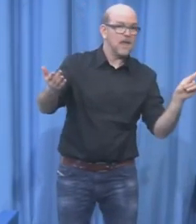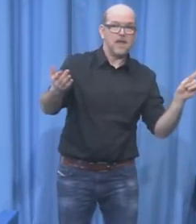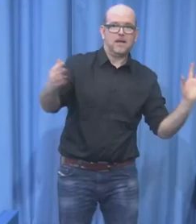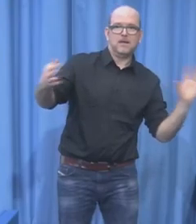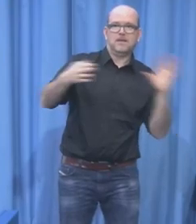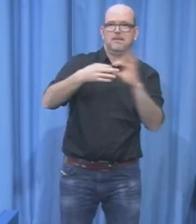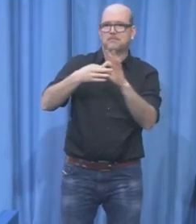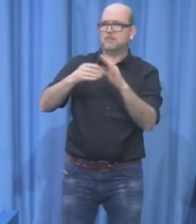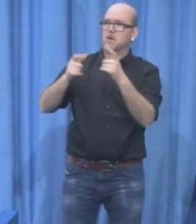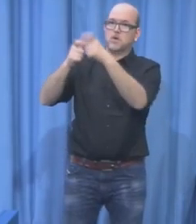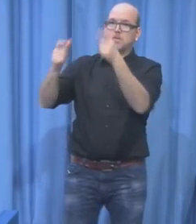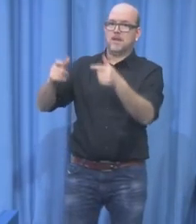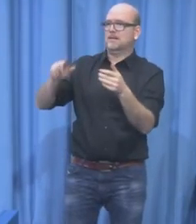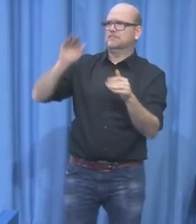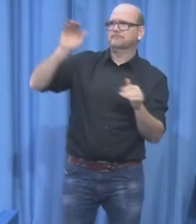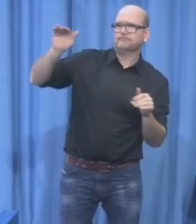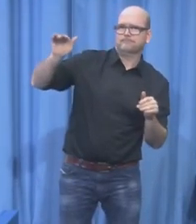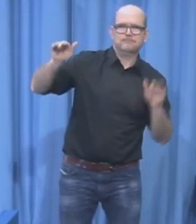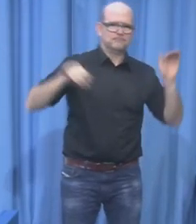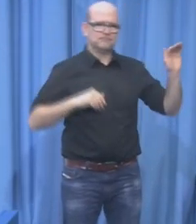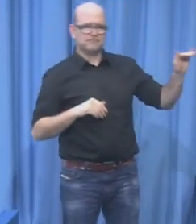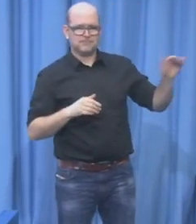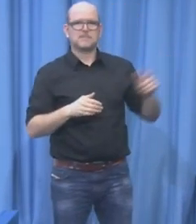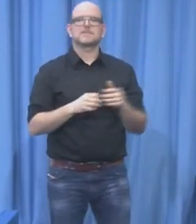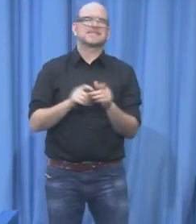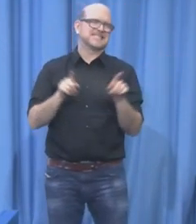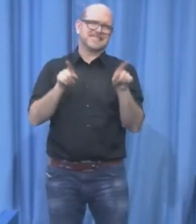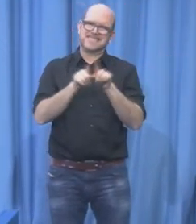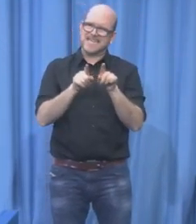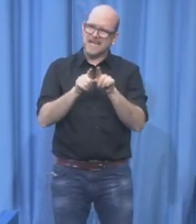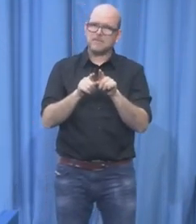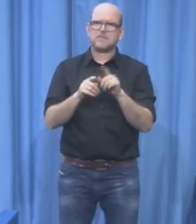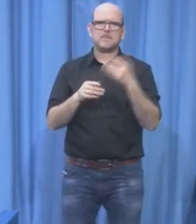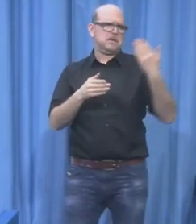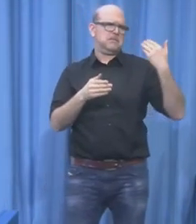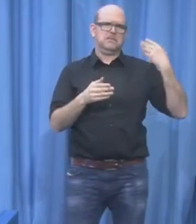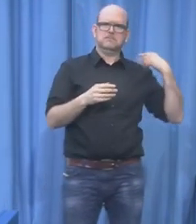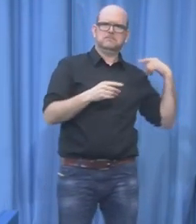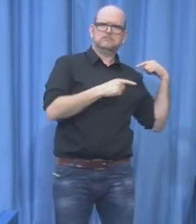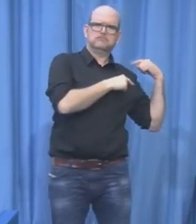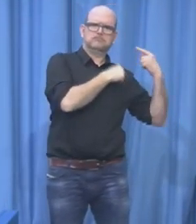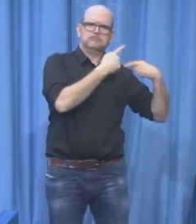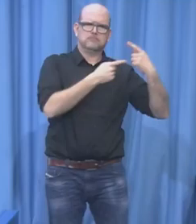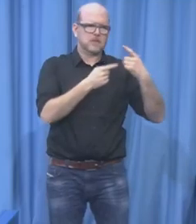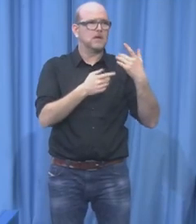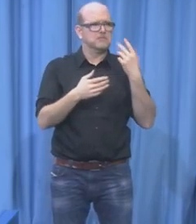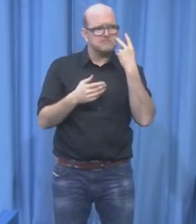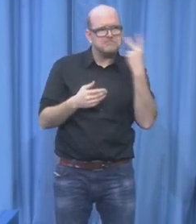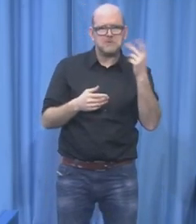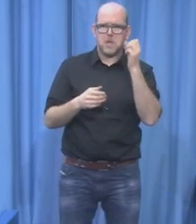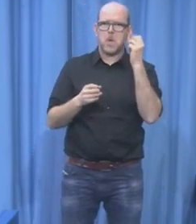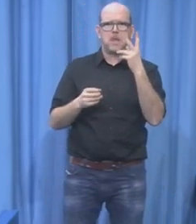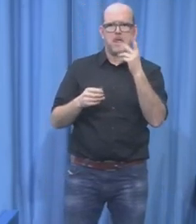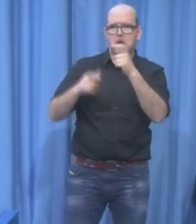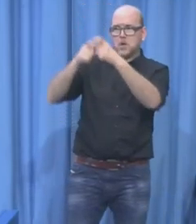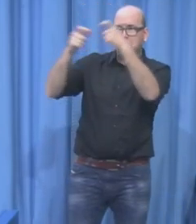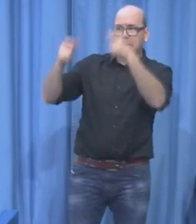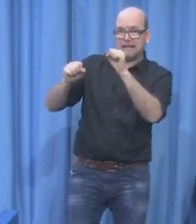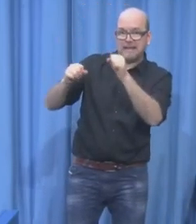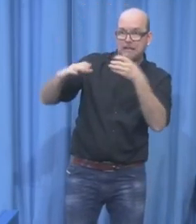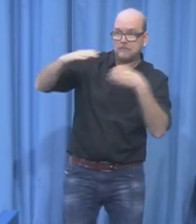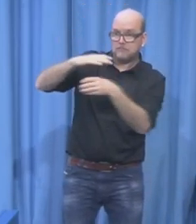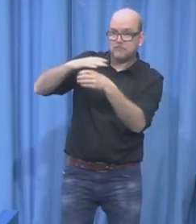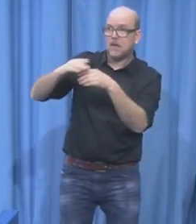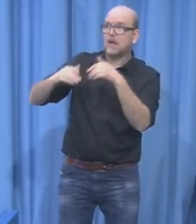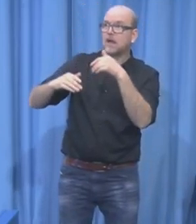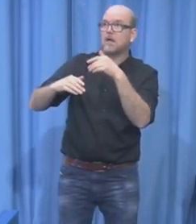reason that they come back to our program is because they say it's the smart thing to do. It's the smart business thing to do to hire someone with a disability. It's